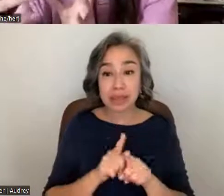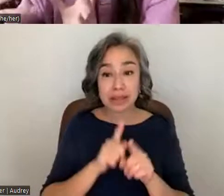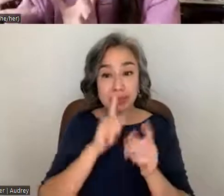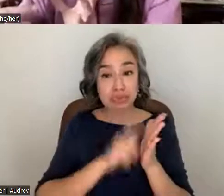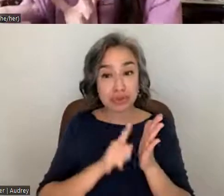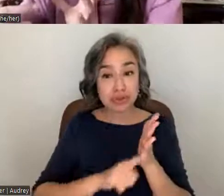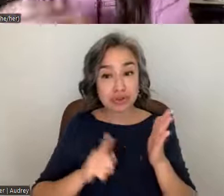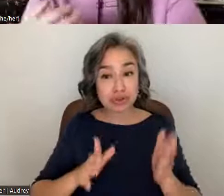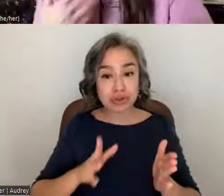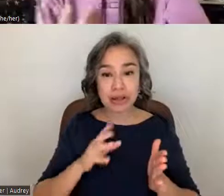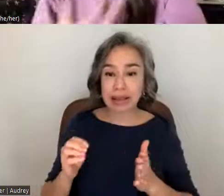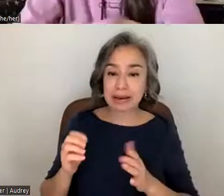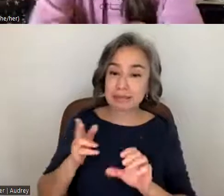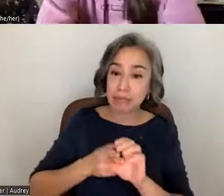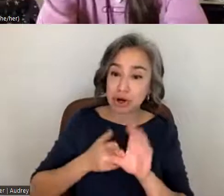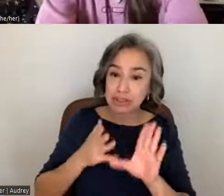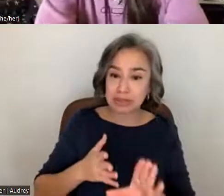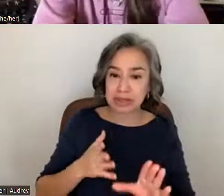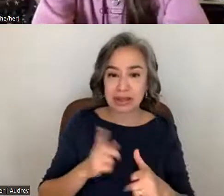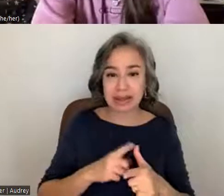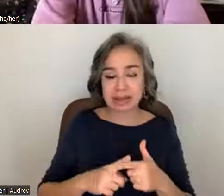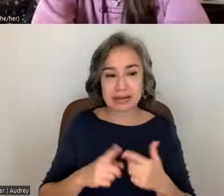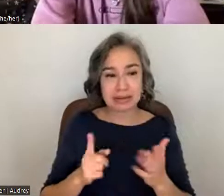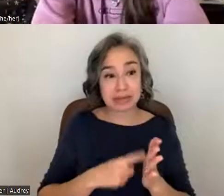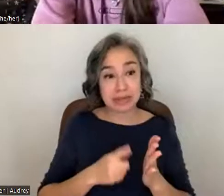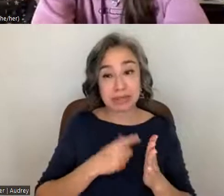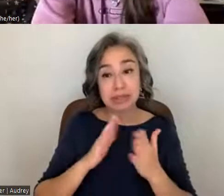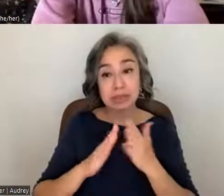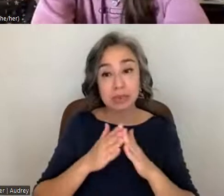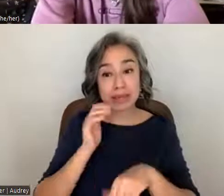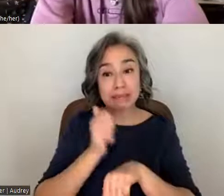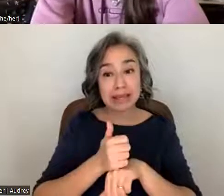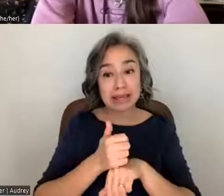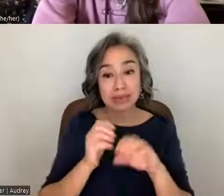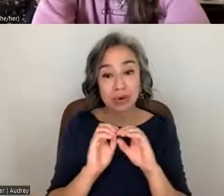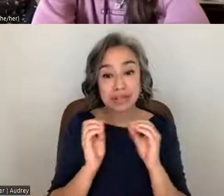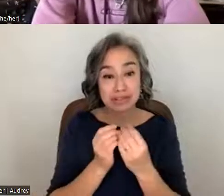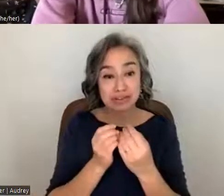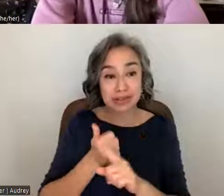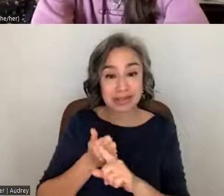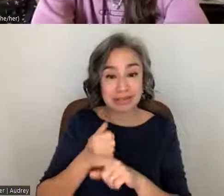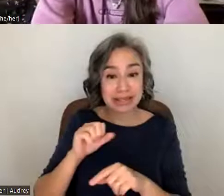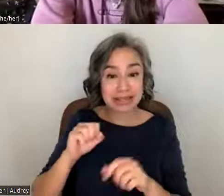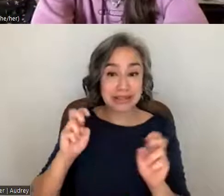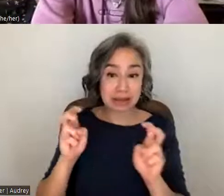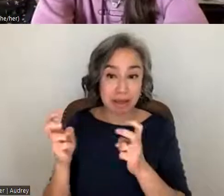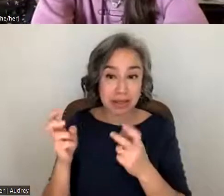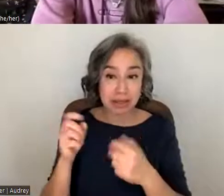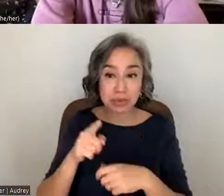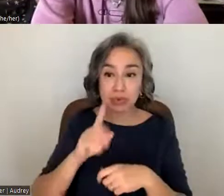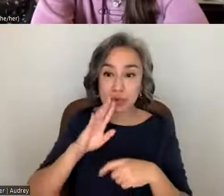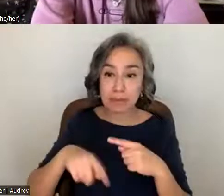and participants, and then even sometimes community-based organizations being the topic that you're talking